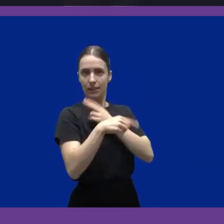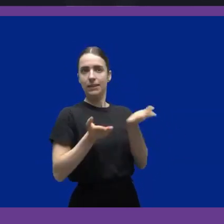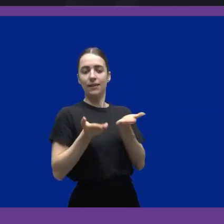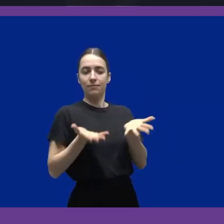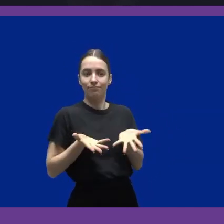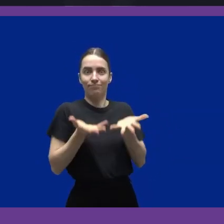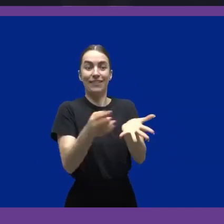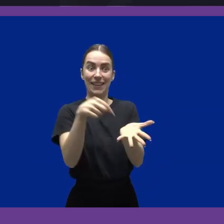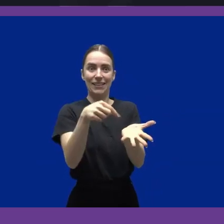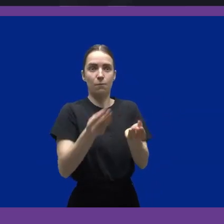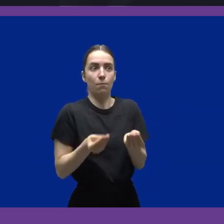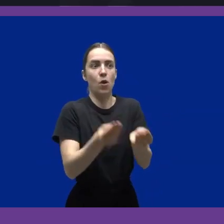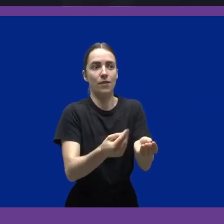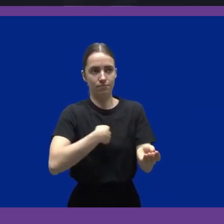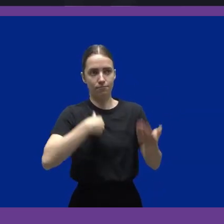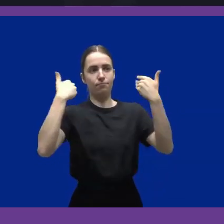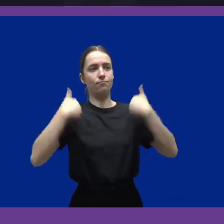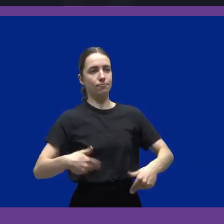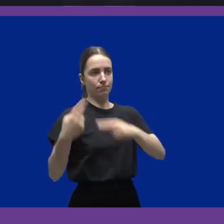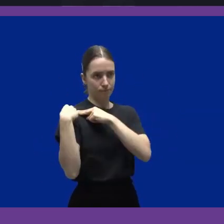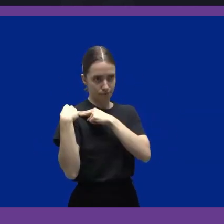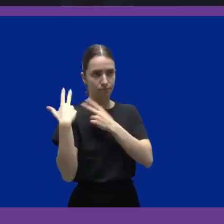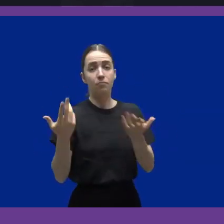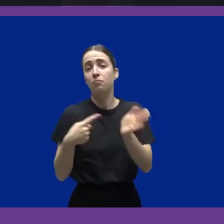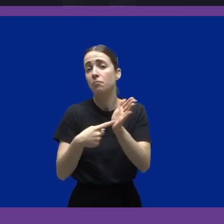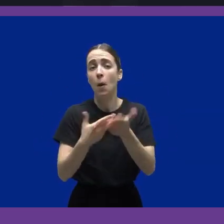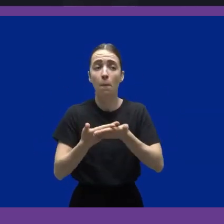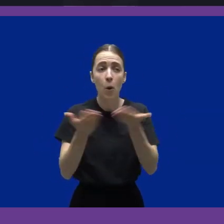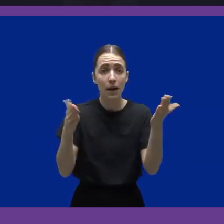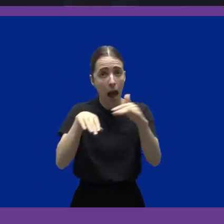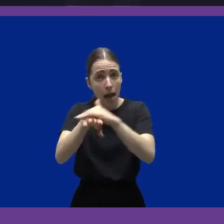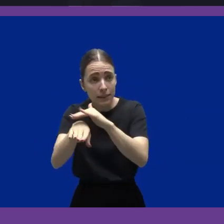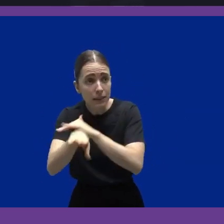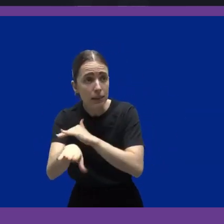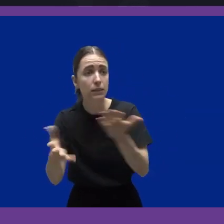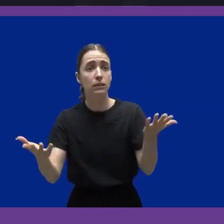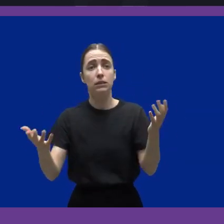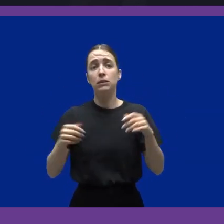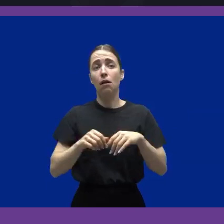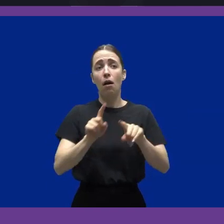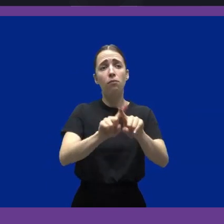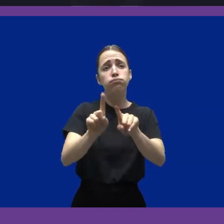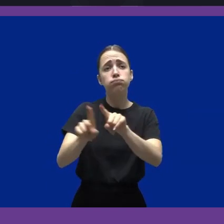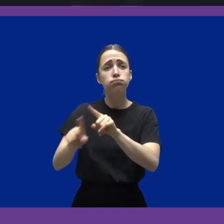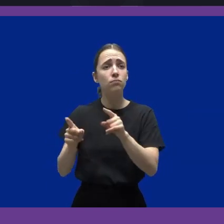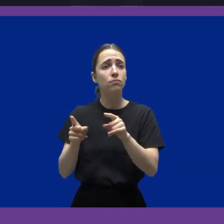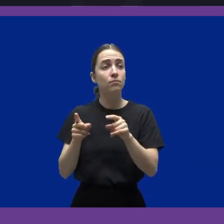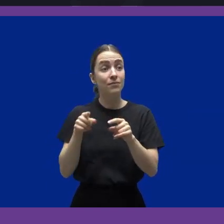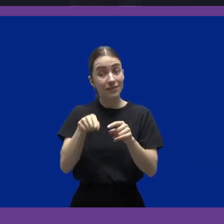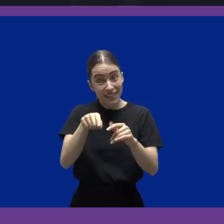for public access for the provision of that service shall be accessible. And so